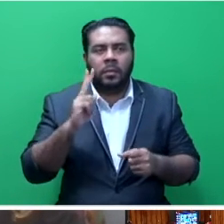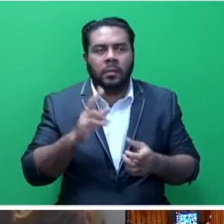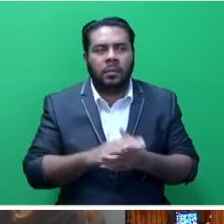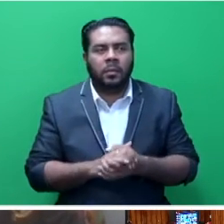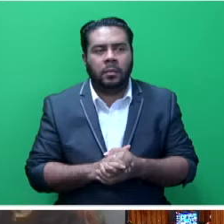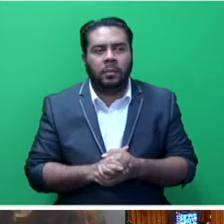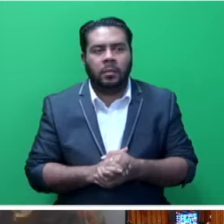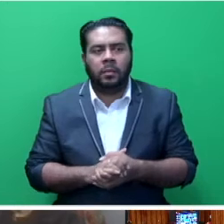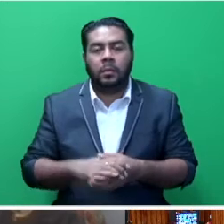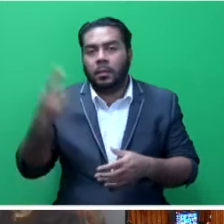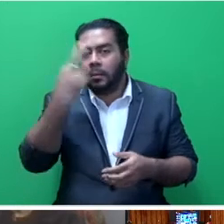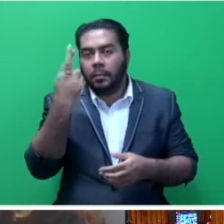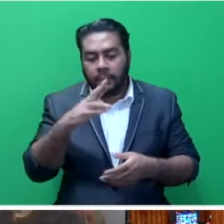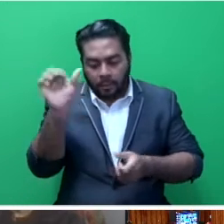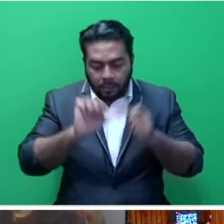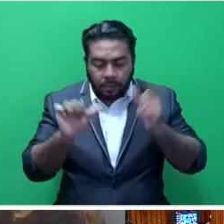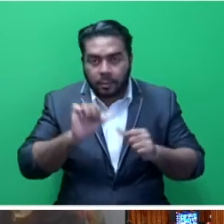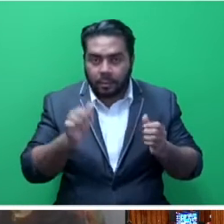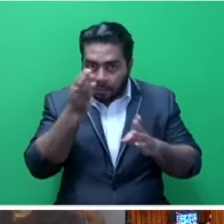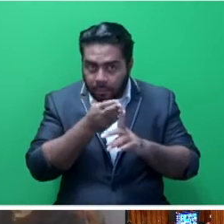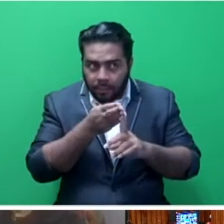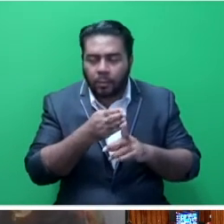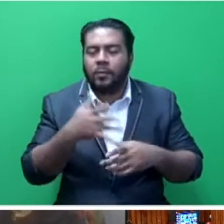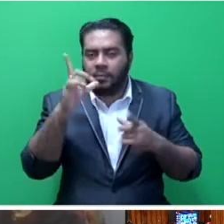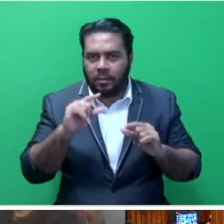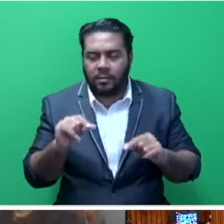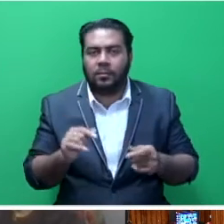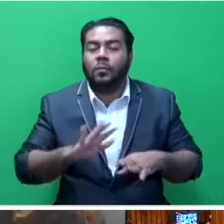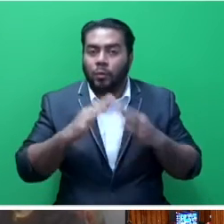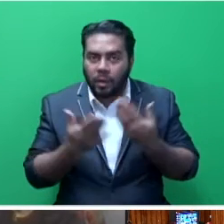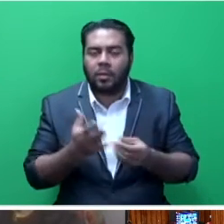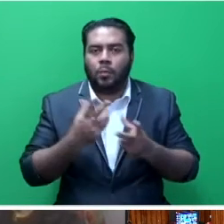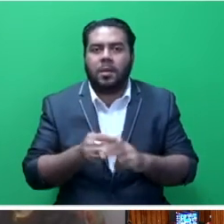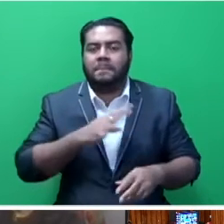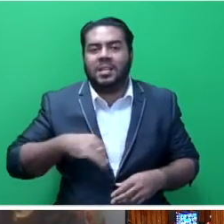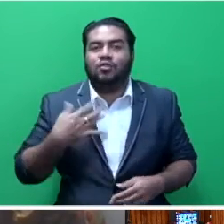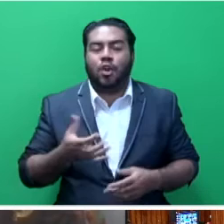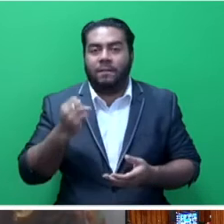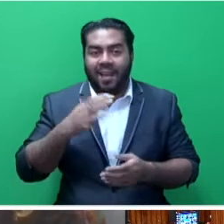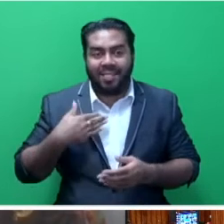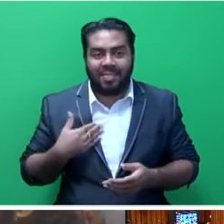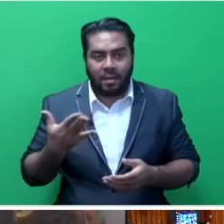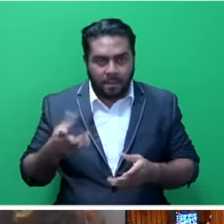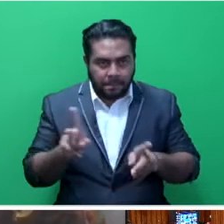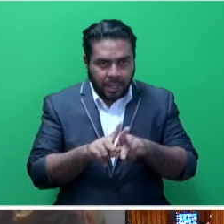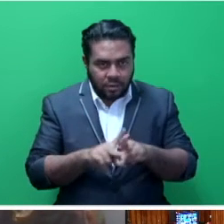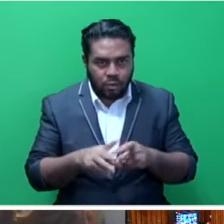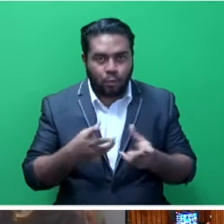using a risk assessment approach is being done together with Ministry of Health and the Ministry of Education.